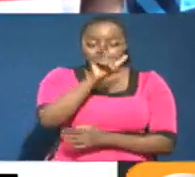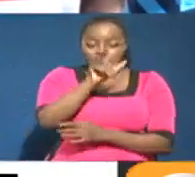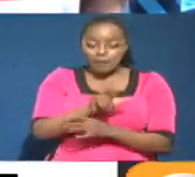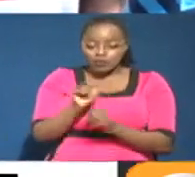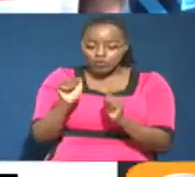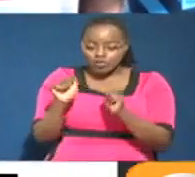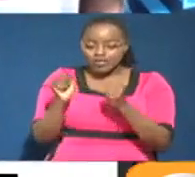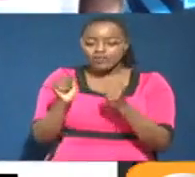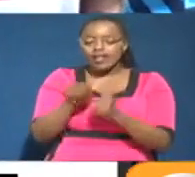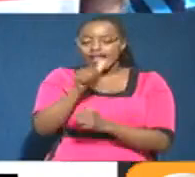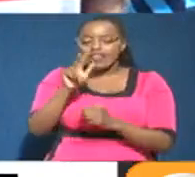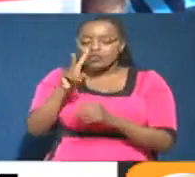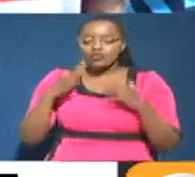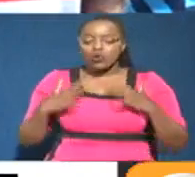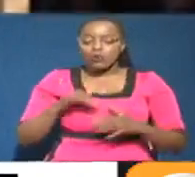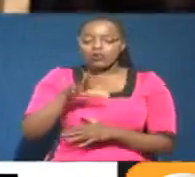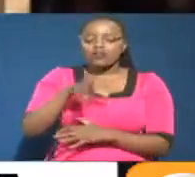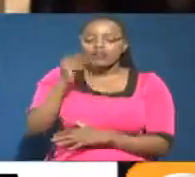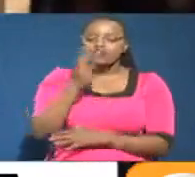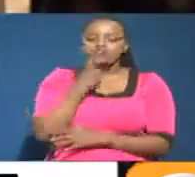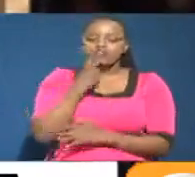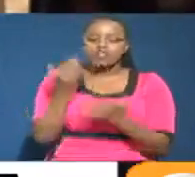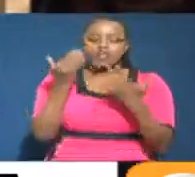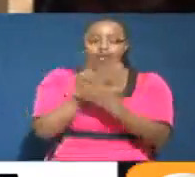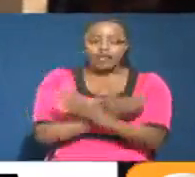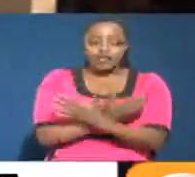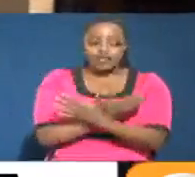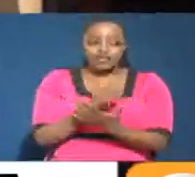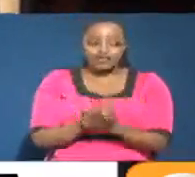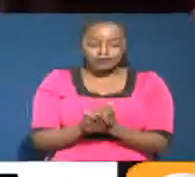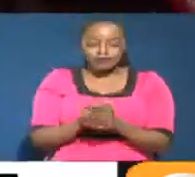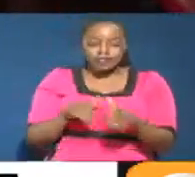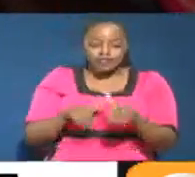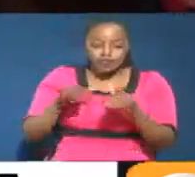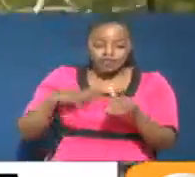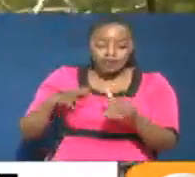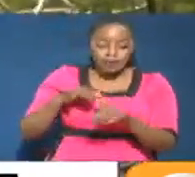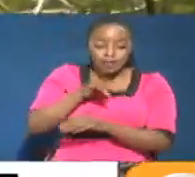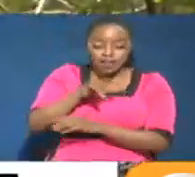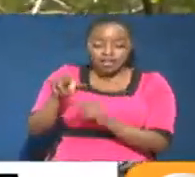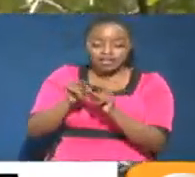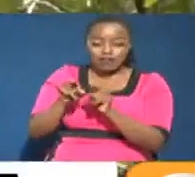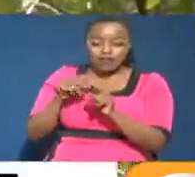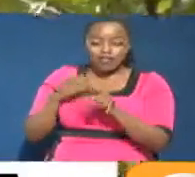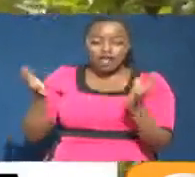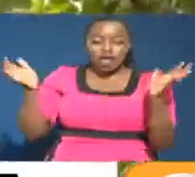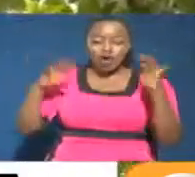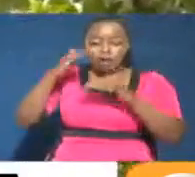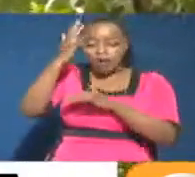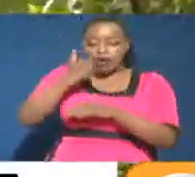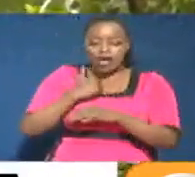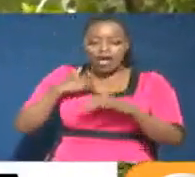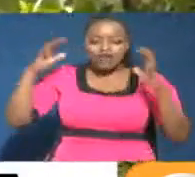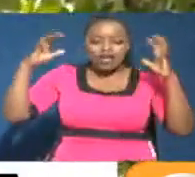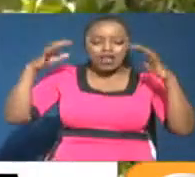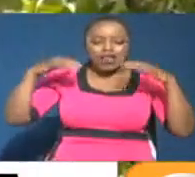was rescued, with two bodies retrieved on Tuesday night. According to residents, the shaft collapsed due to a downpour